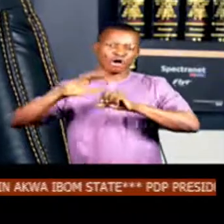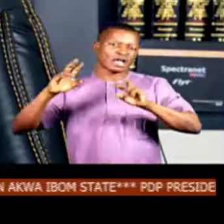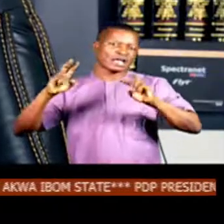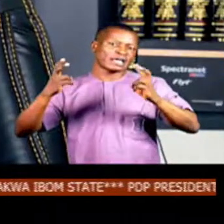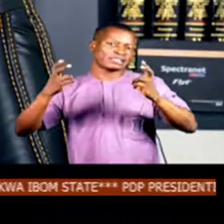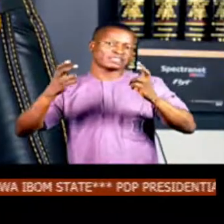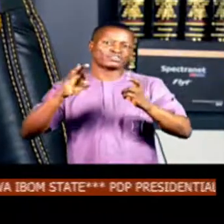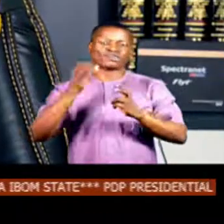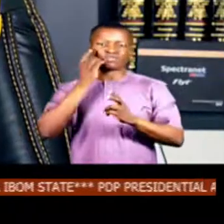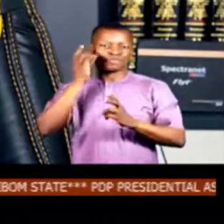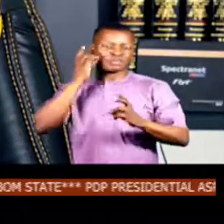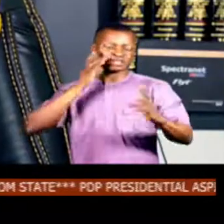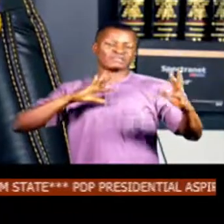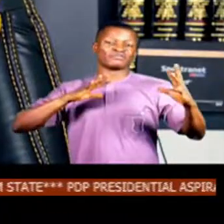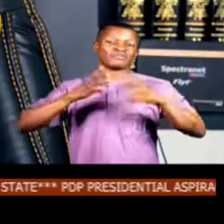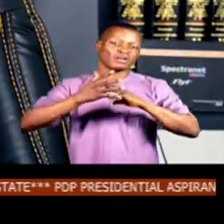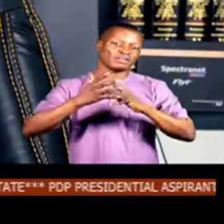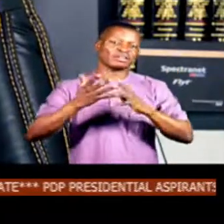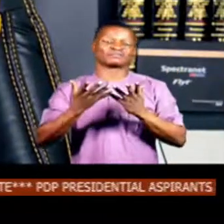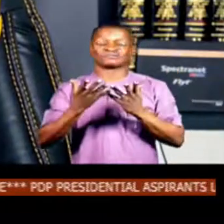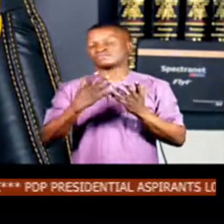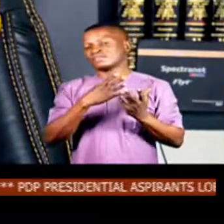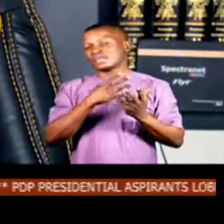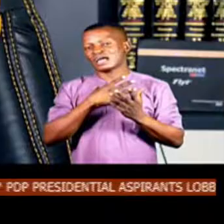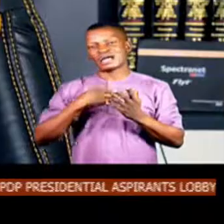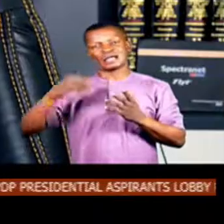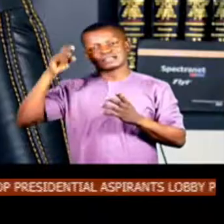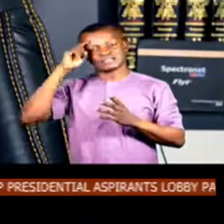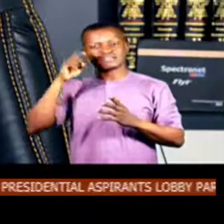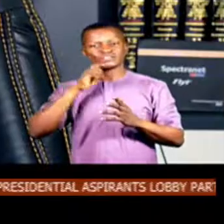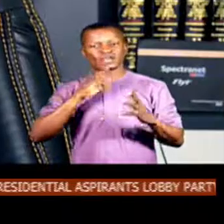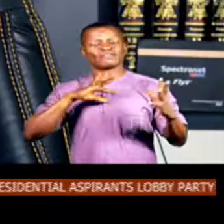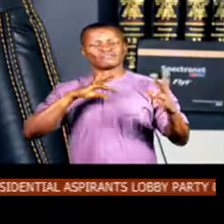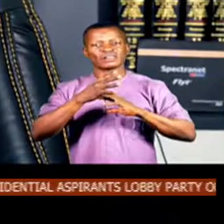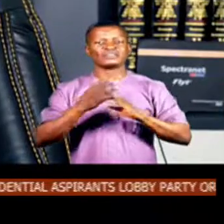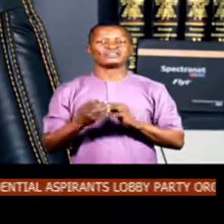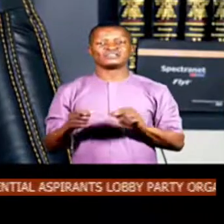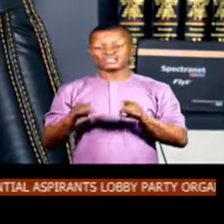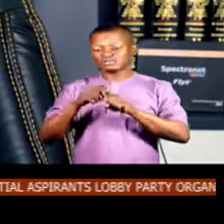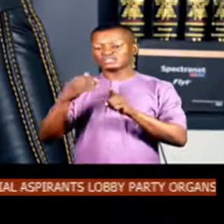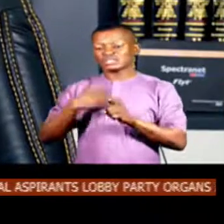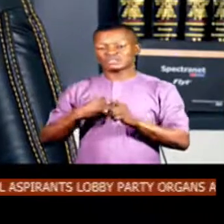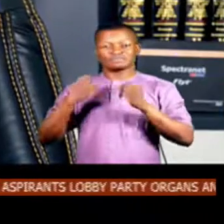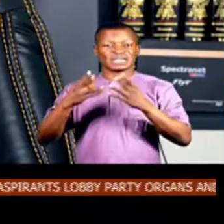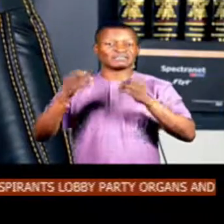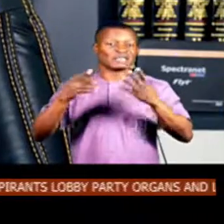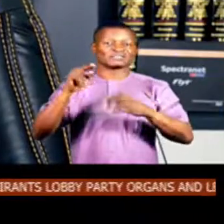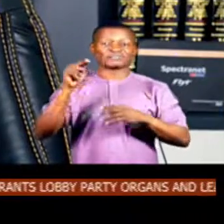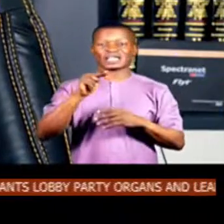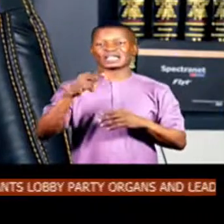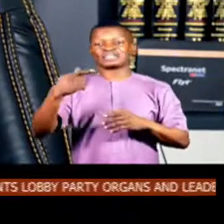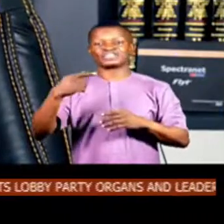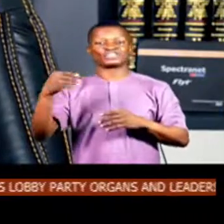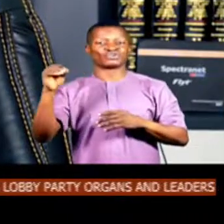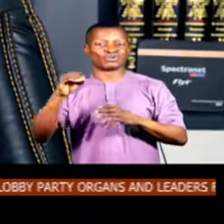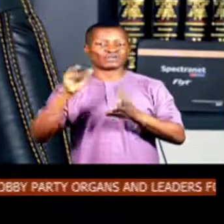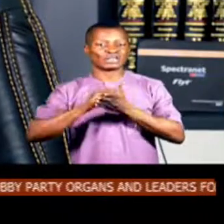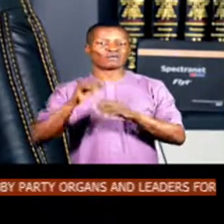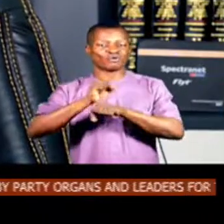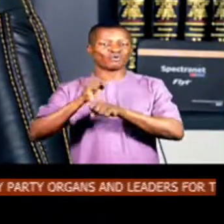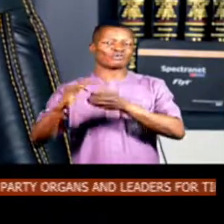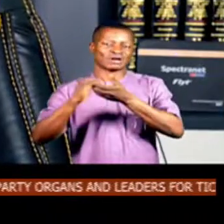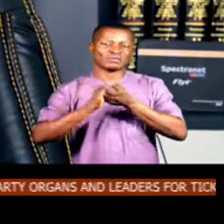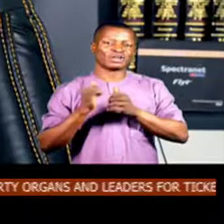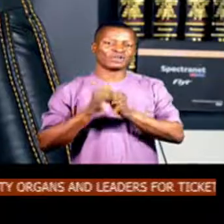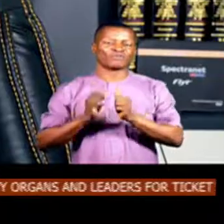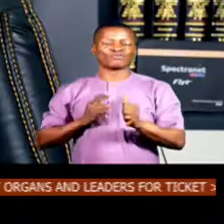on cases of domestic violence and, you know, sexual violence. Then, of course, we have a lot of NGOs that work